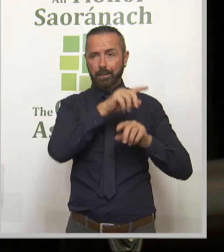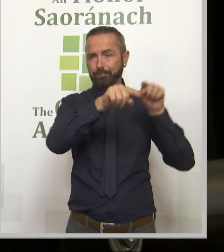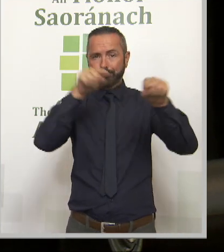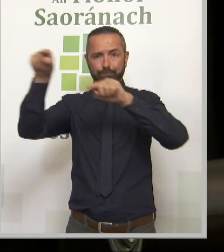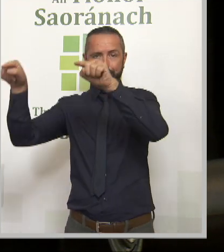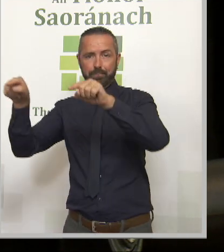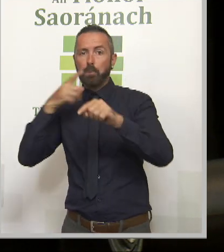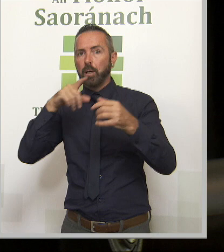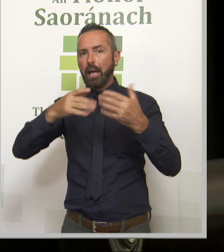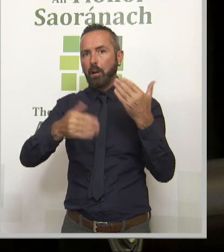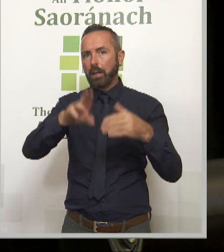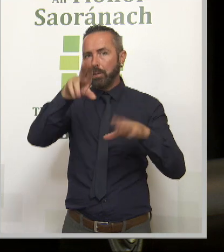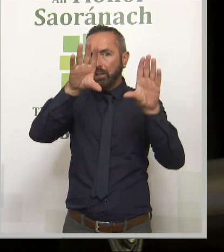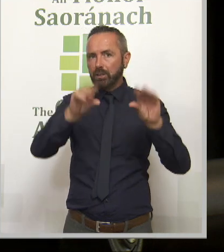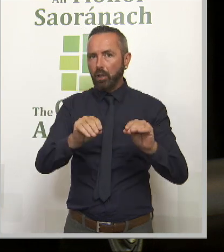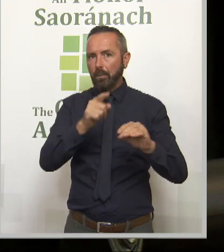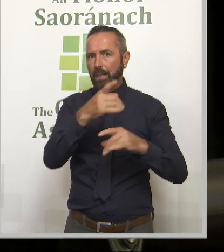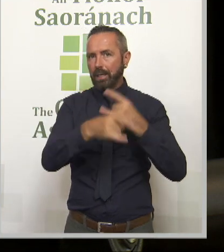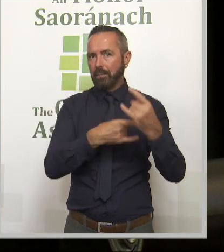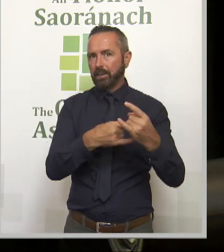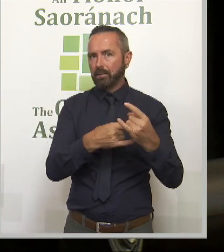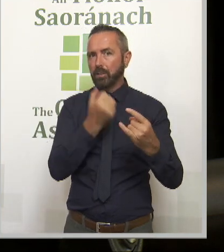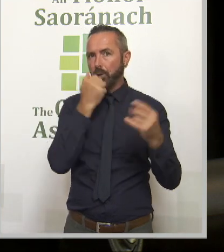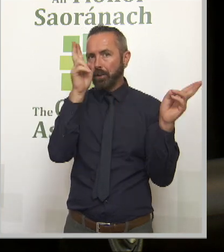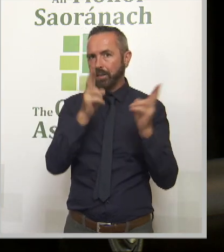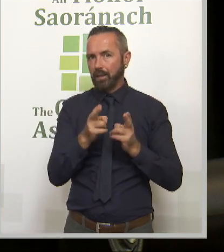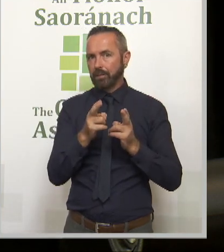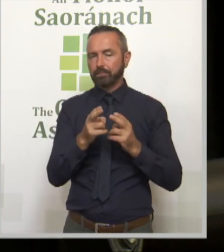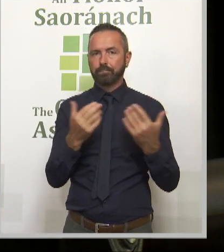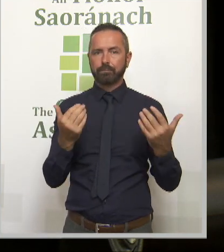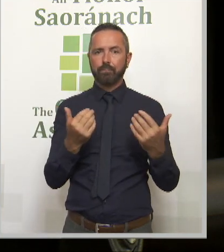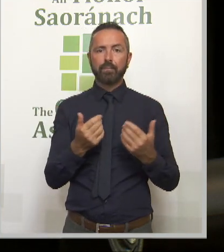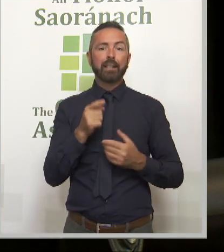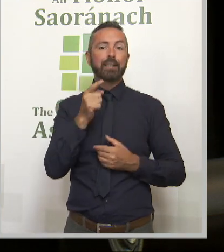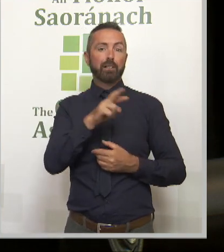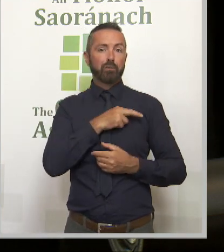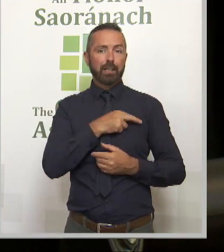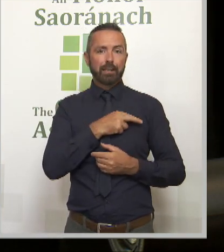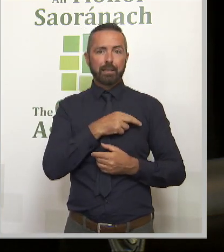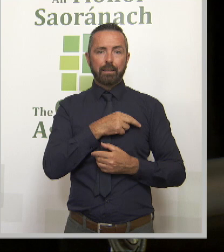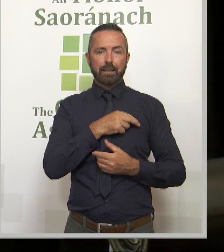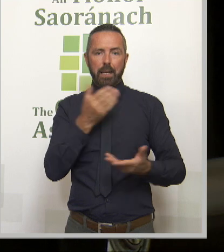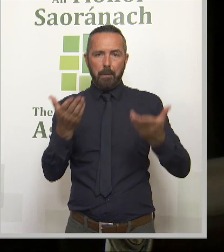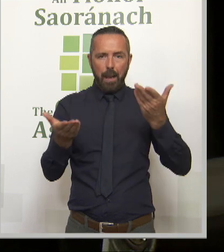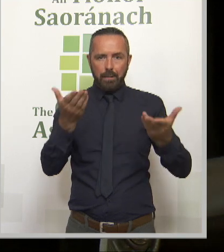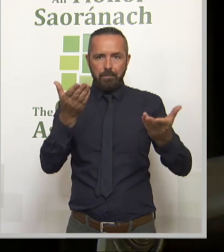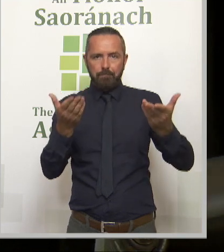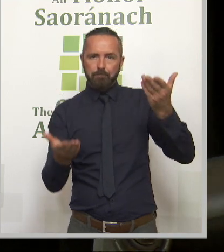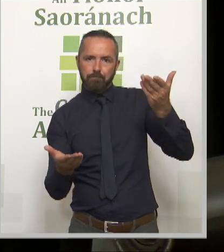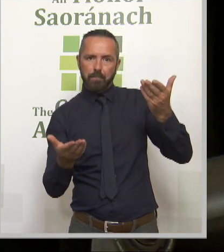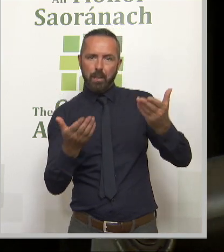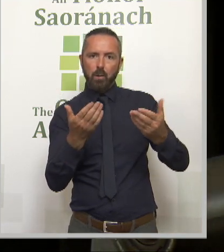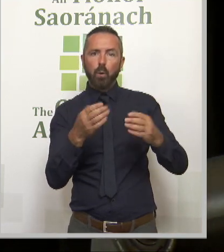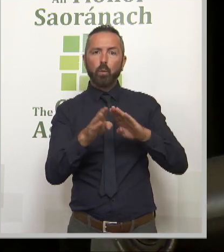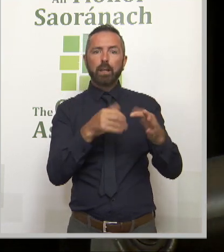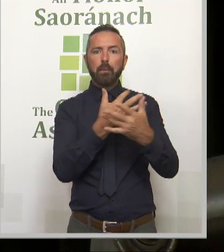do we stop that from happening? So, and on the face of it, this is essentially an imbalance between the number of births into the population